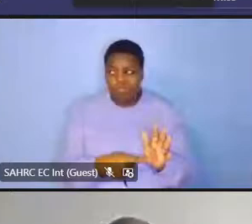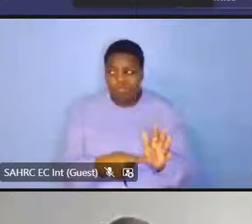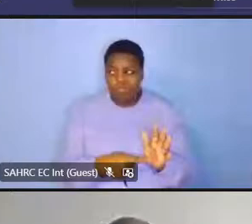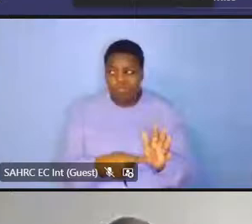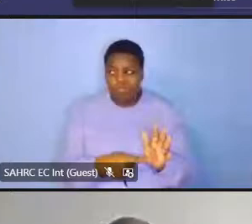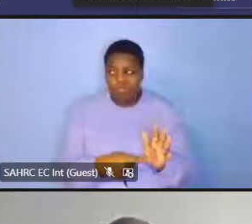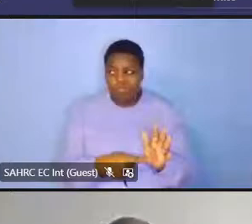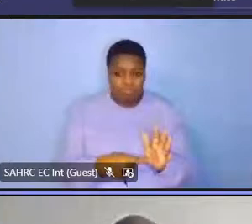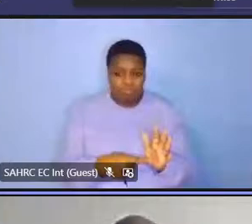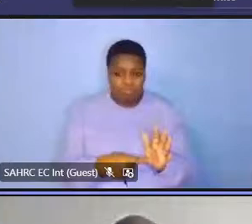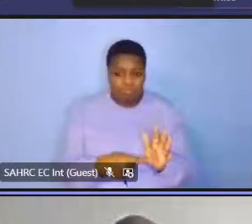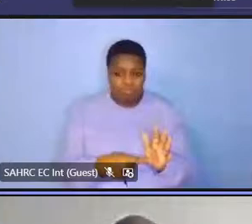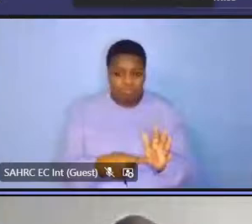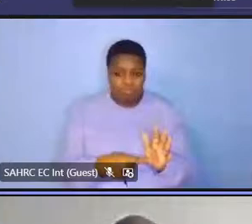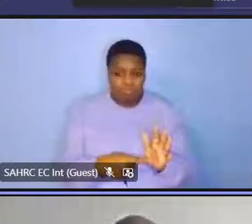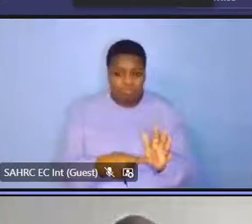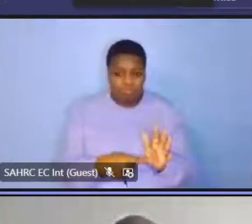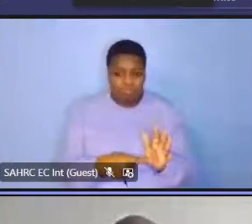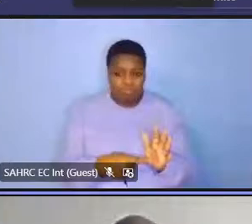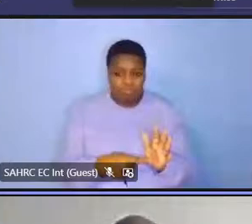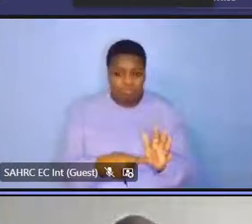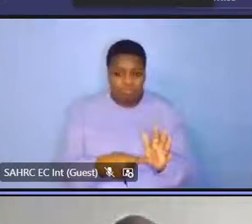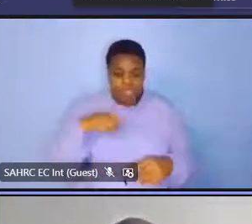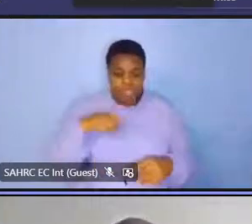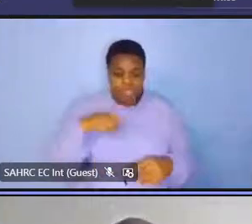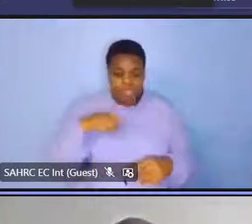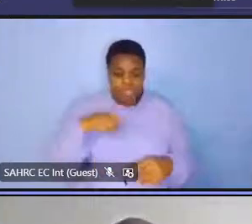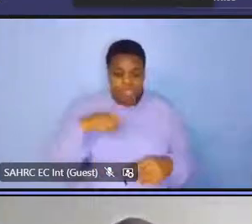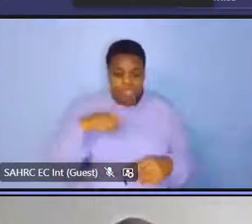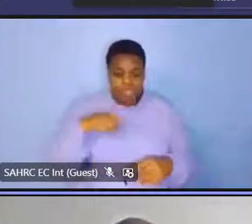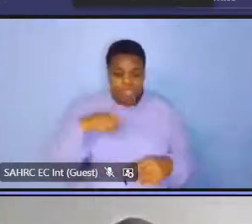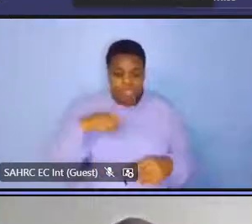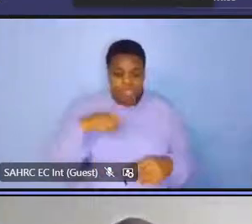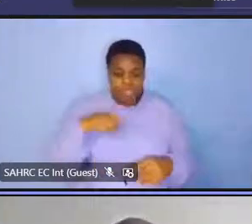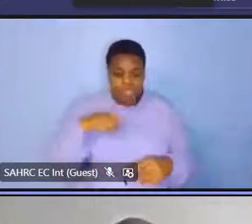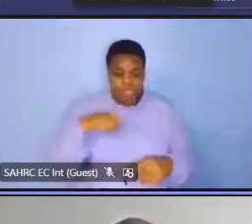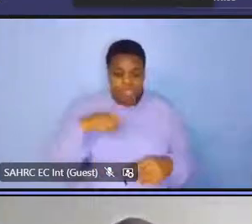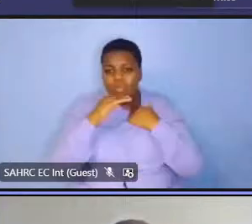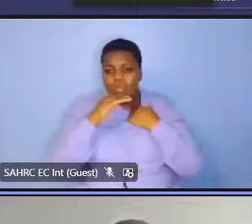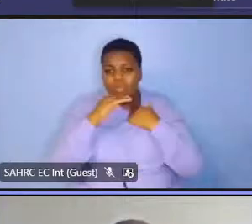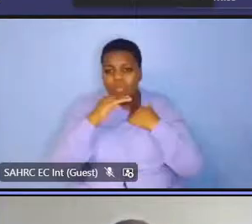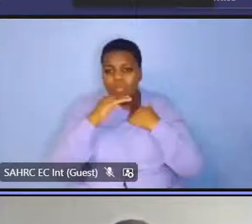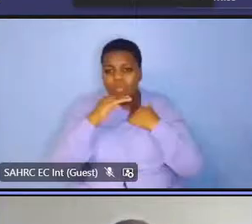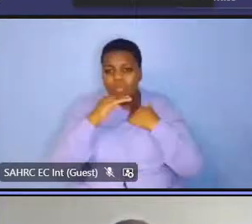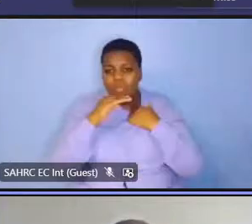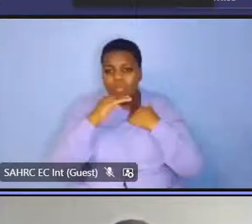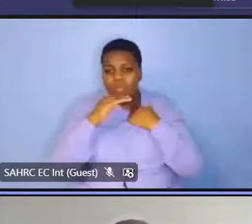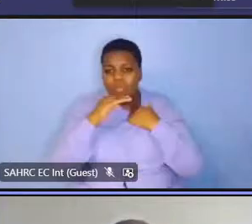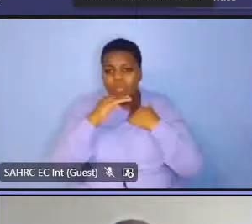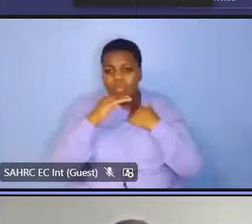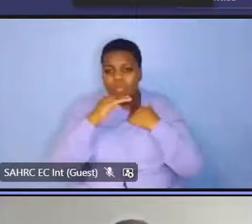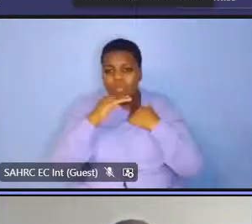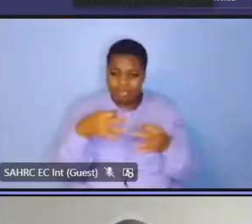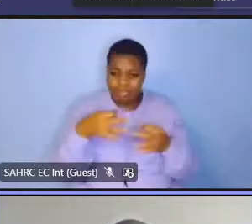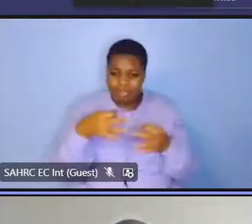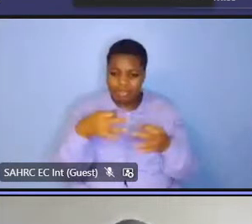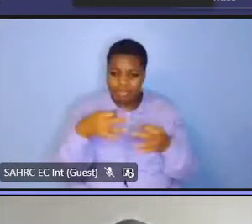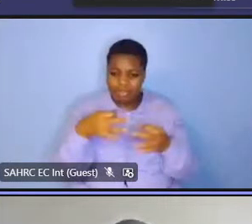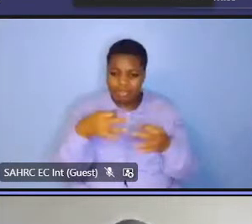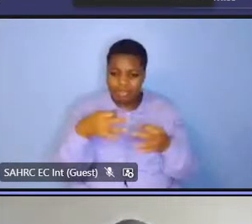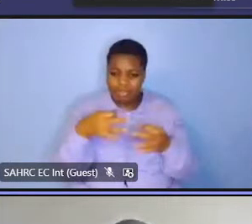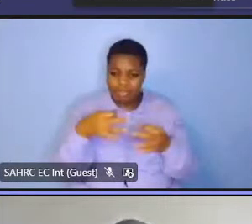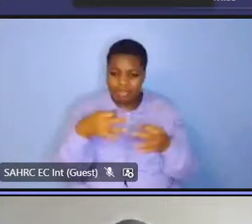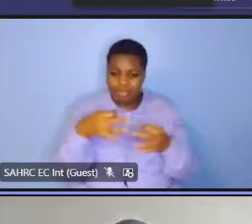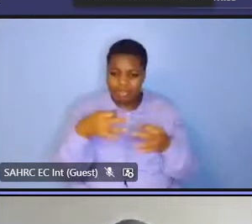different terms to what we would consider in the ordinary meaning of those words. And the definition, you find it in the general comment